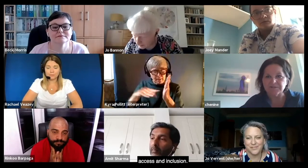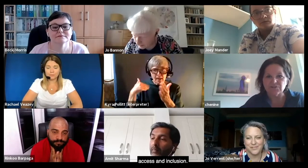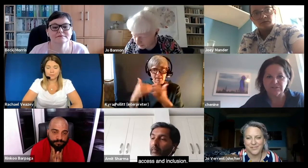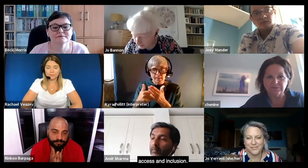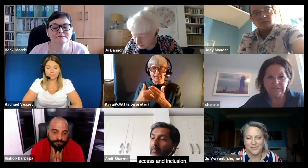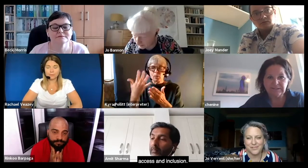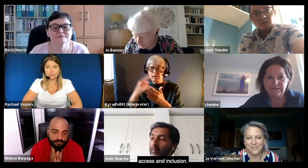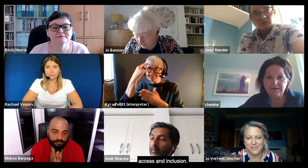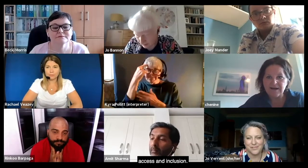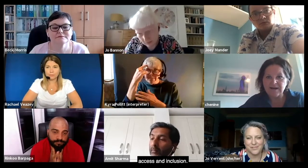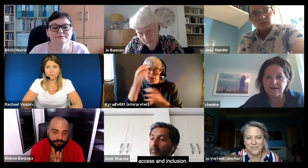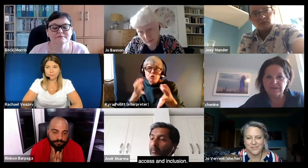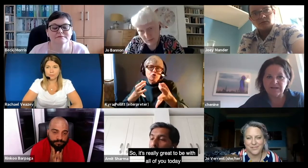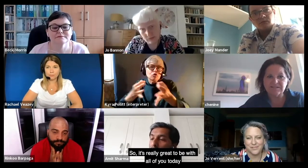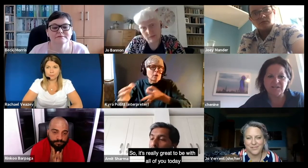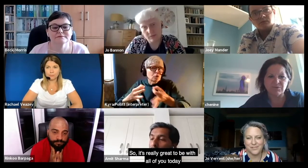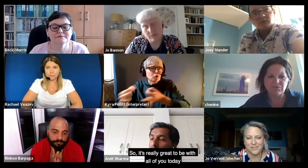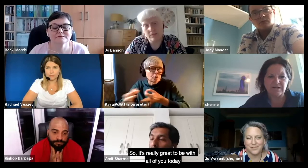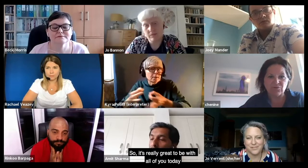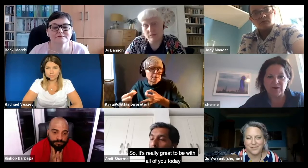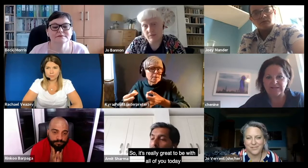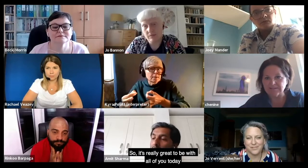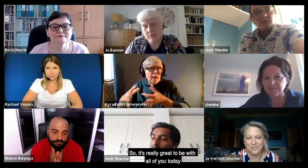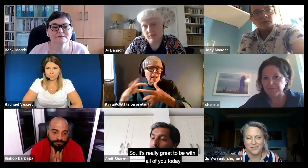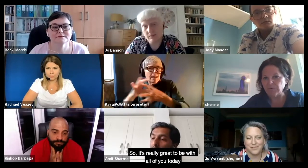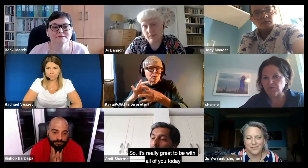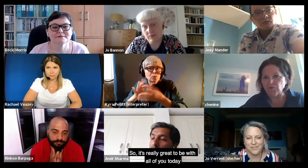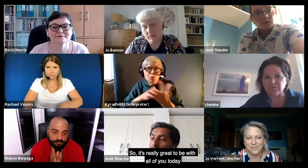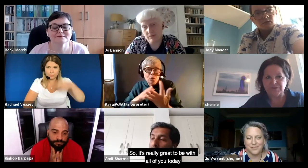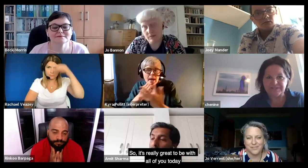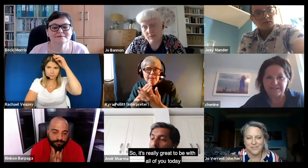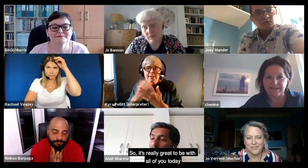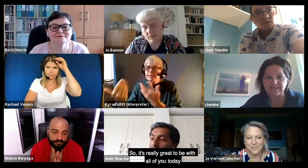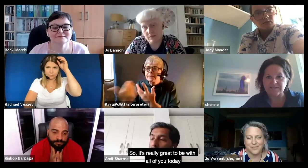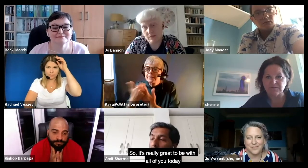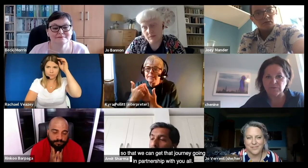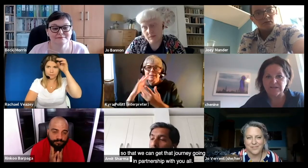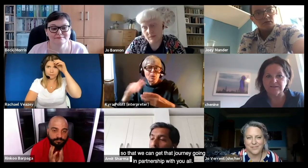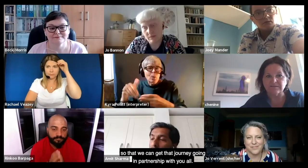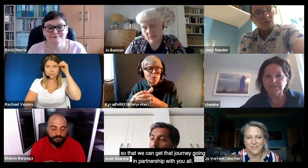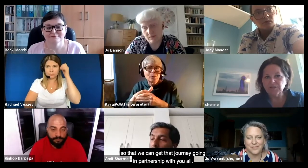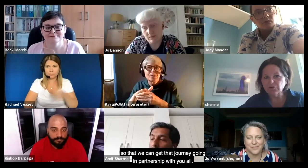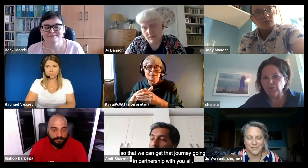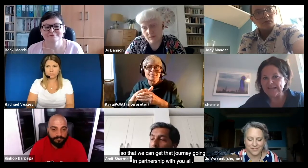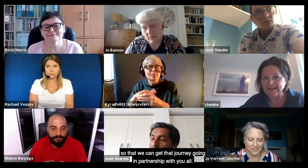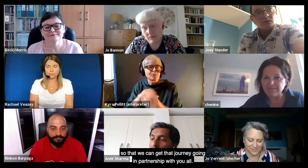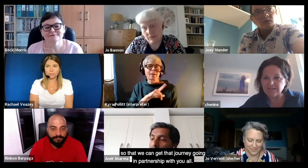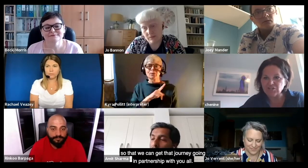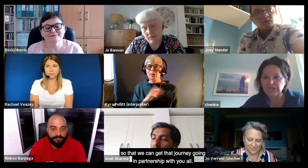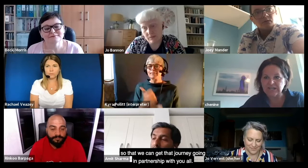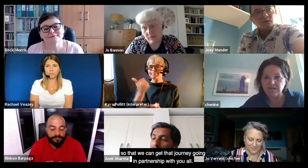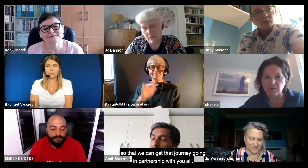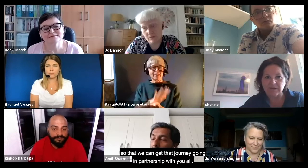and inclusion. And so really great to be with all of you today so that we can really get